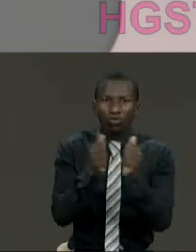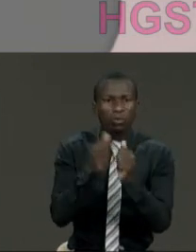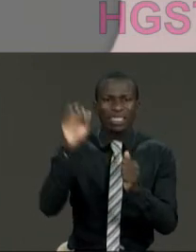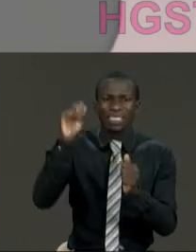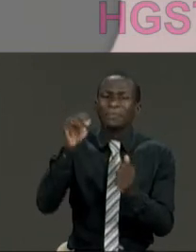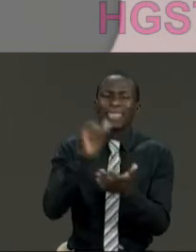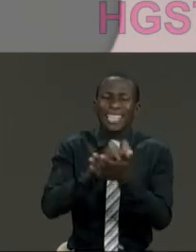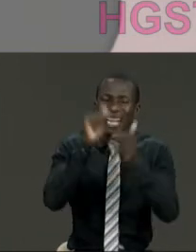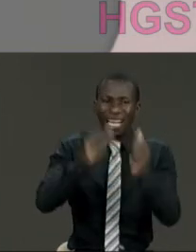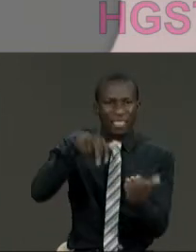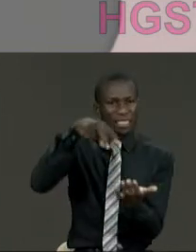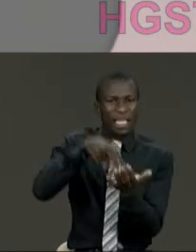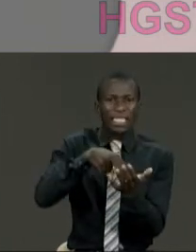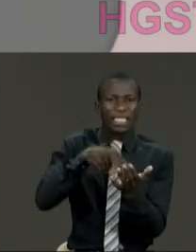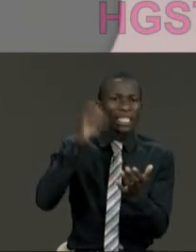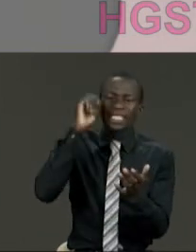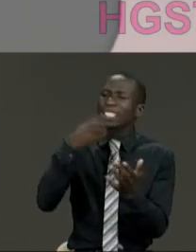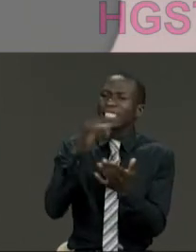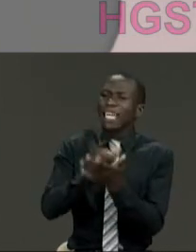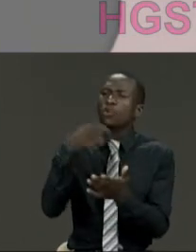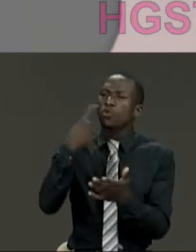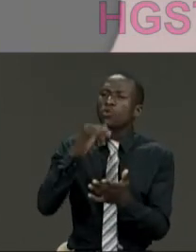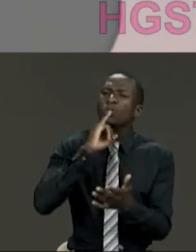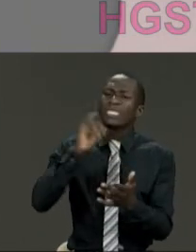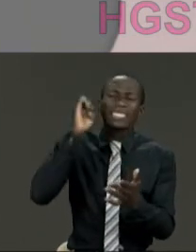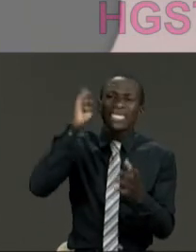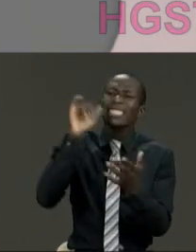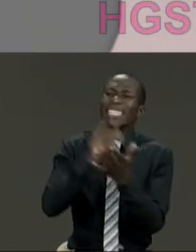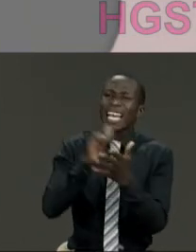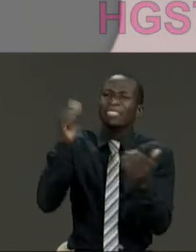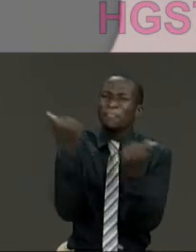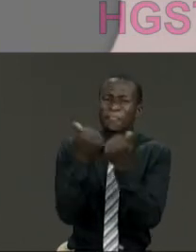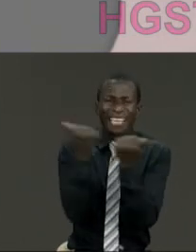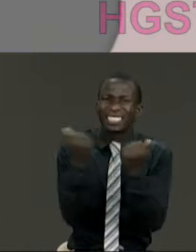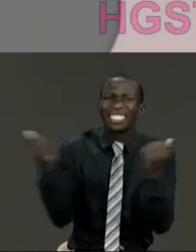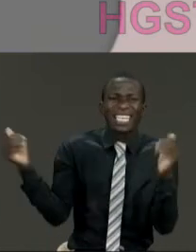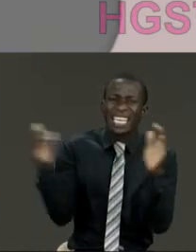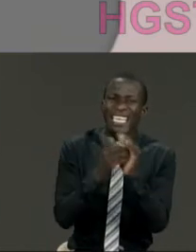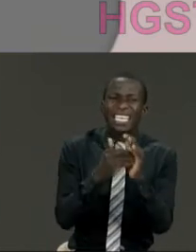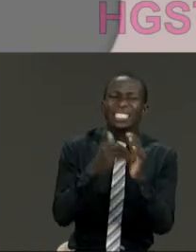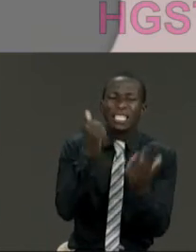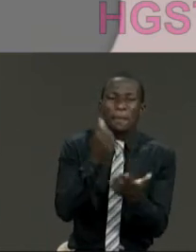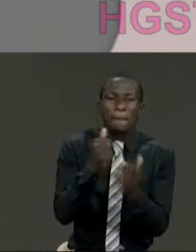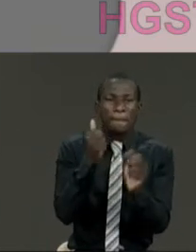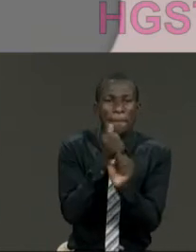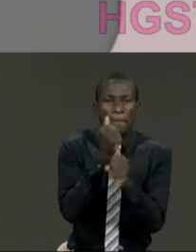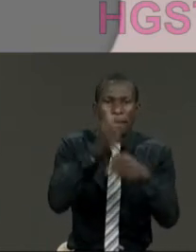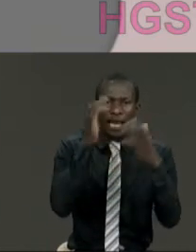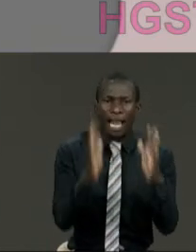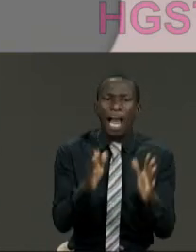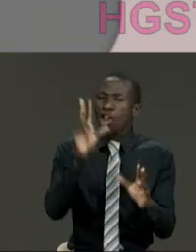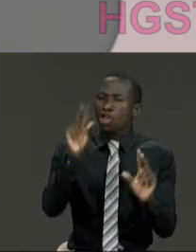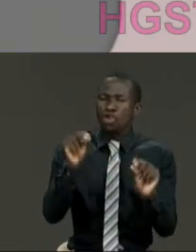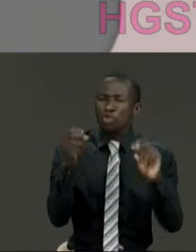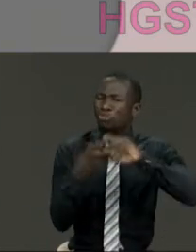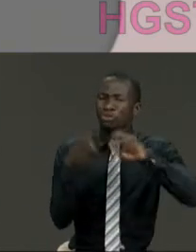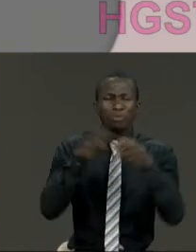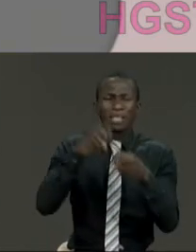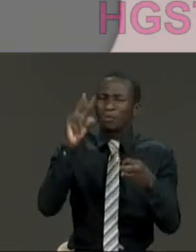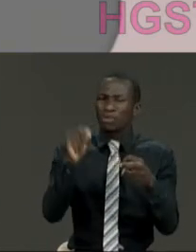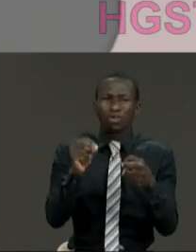he that fight against his maker? No situation, no problem that can contend with